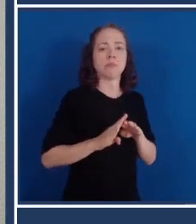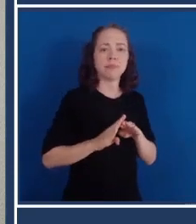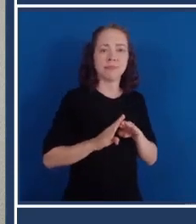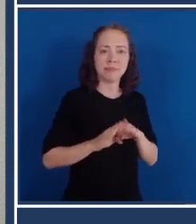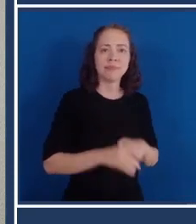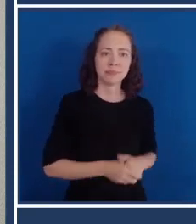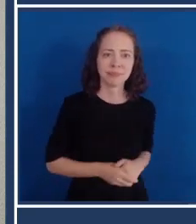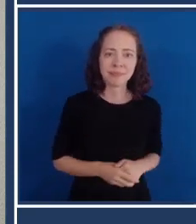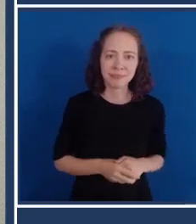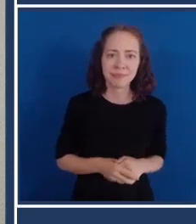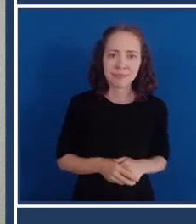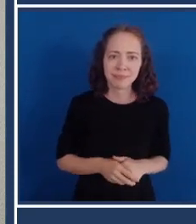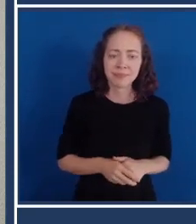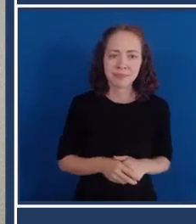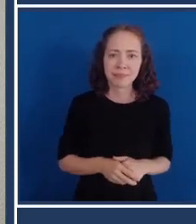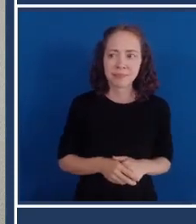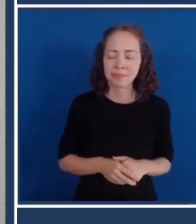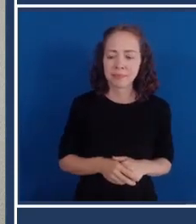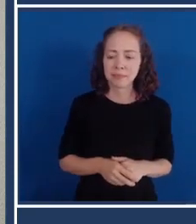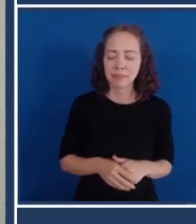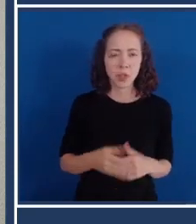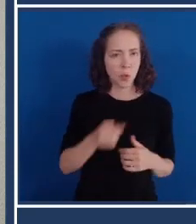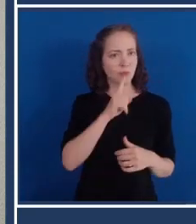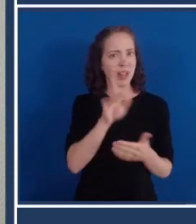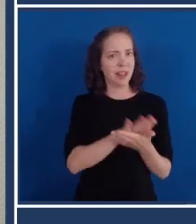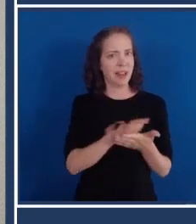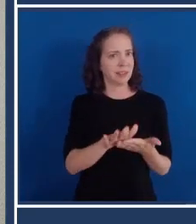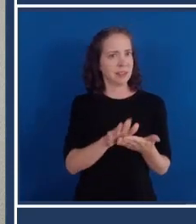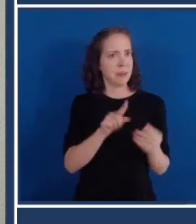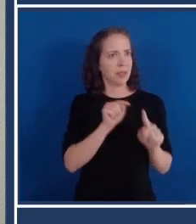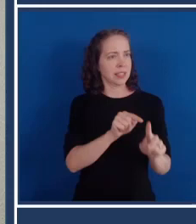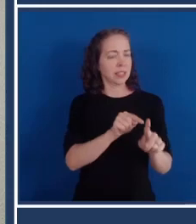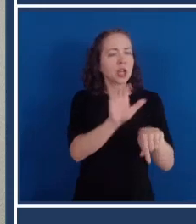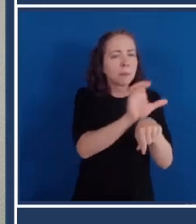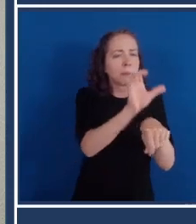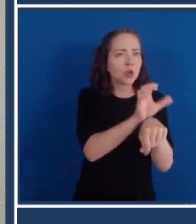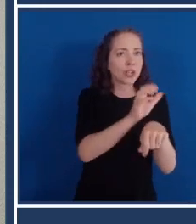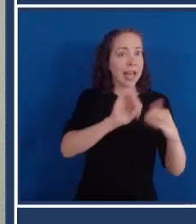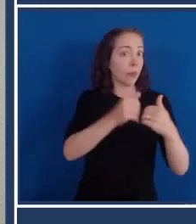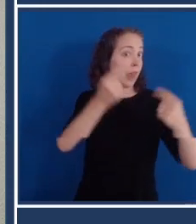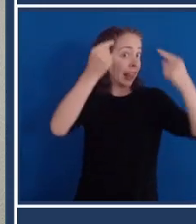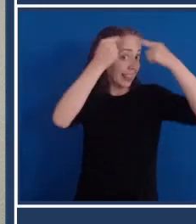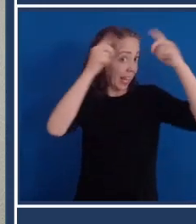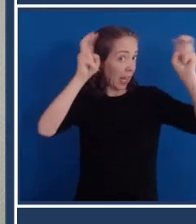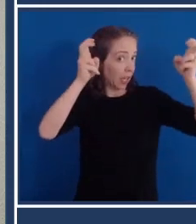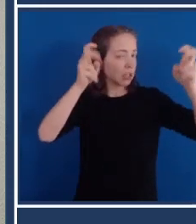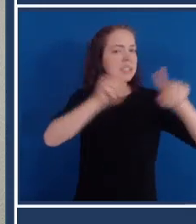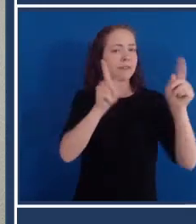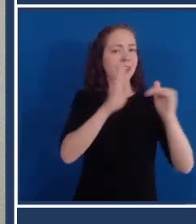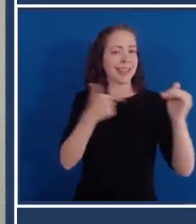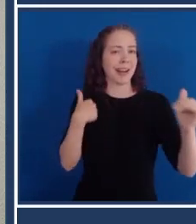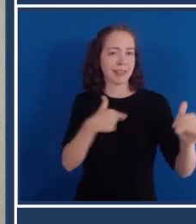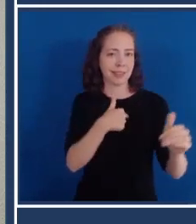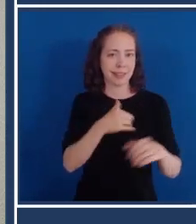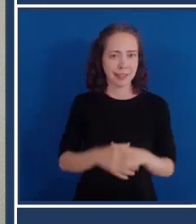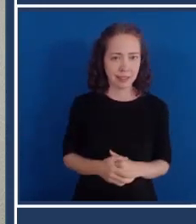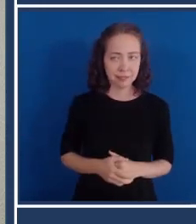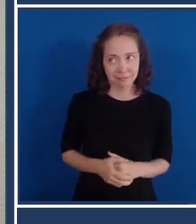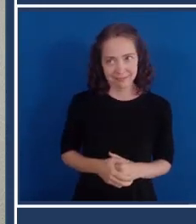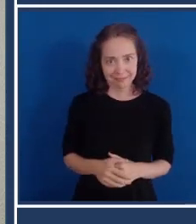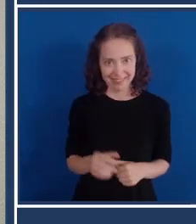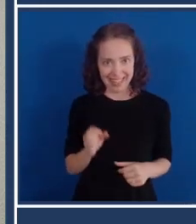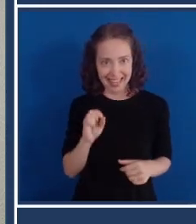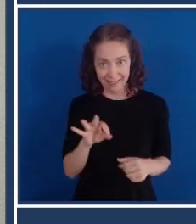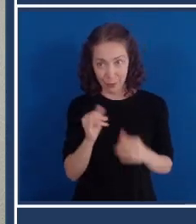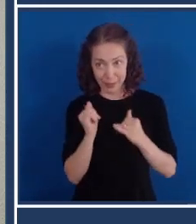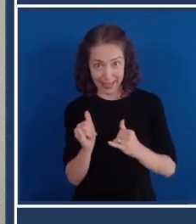really think differently to the way that we do. If you're anything like me, you're not very good at probabilistic